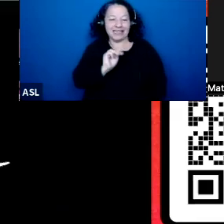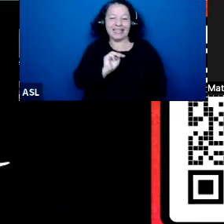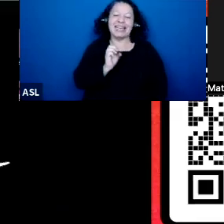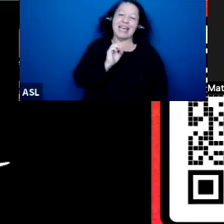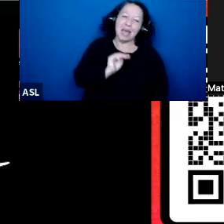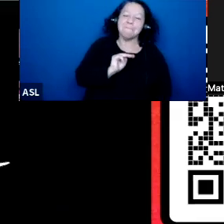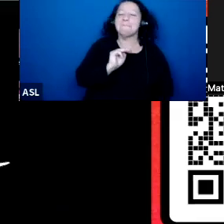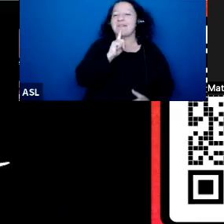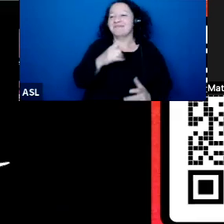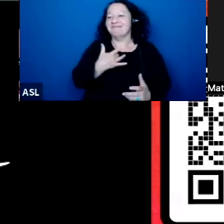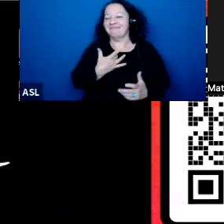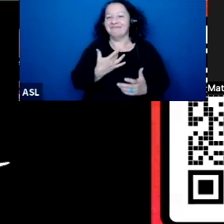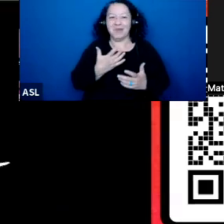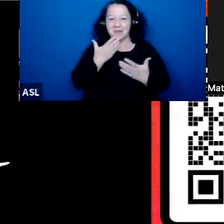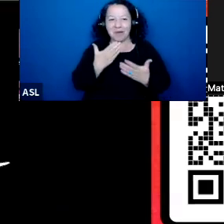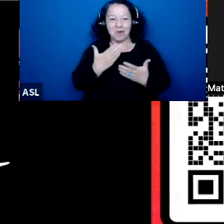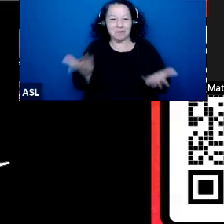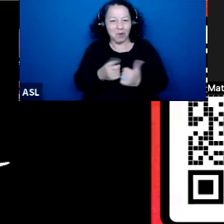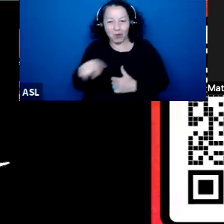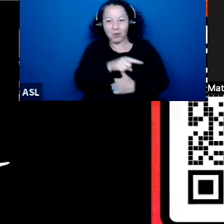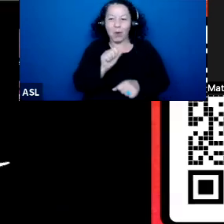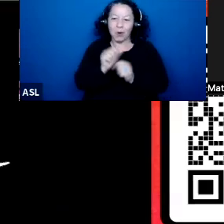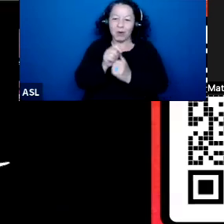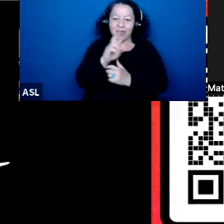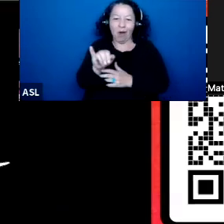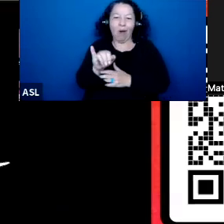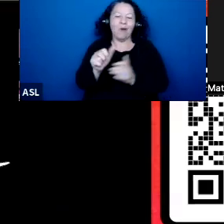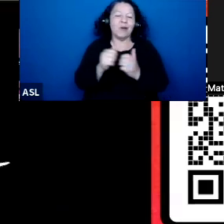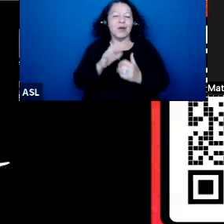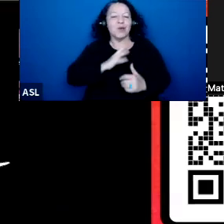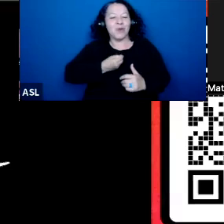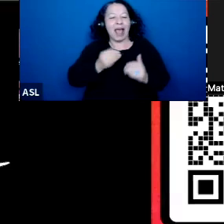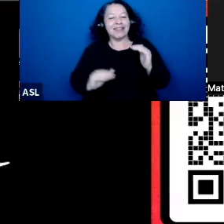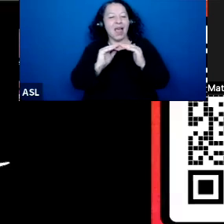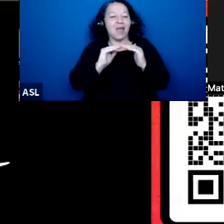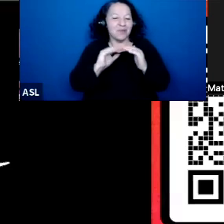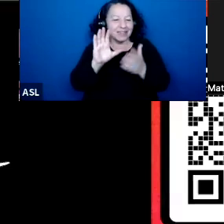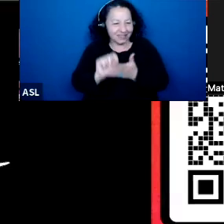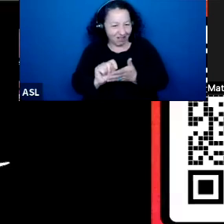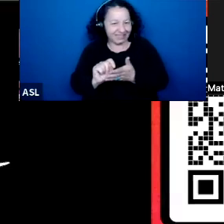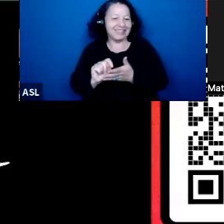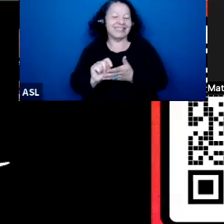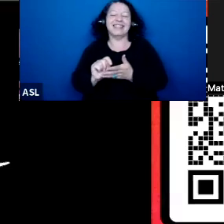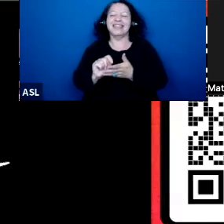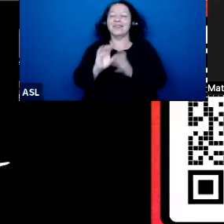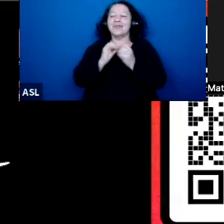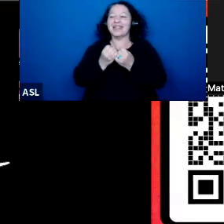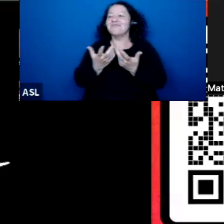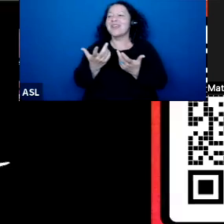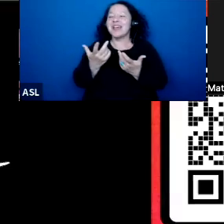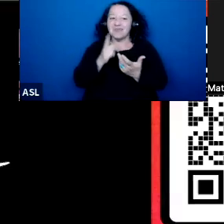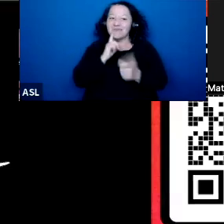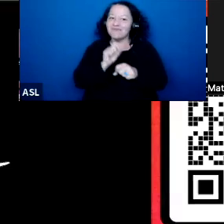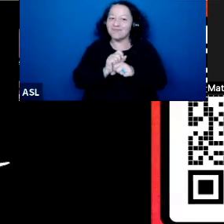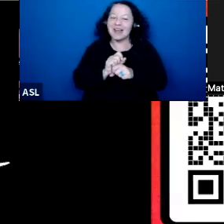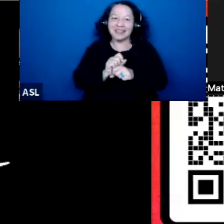at Trans Equity Consulting. And this has been a labor of love that we started with Cecilia, and we're so grateful to be able to